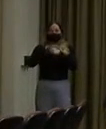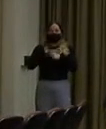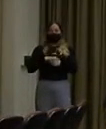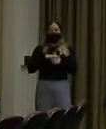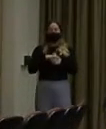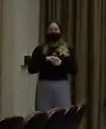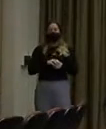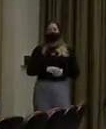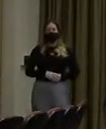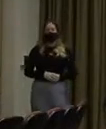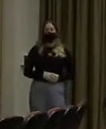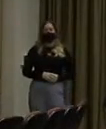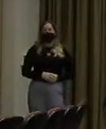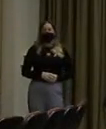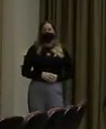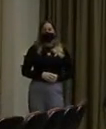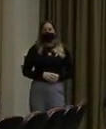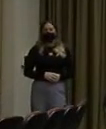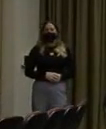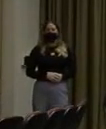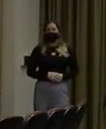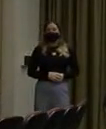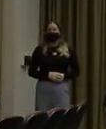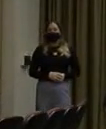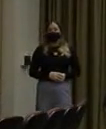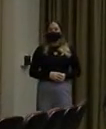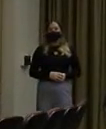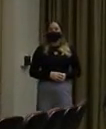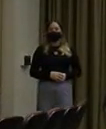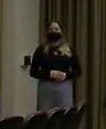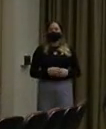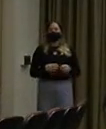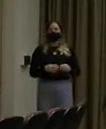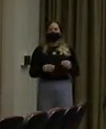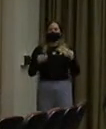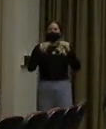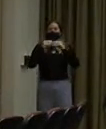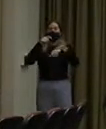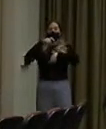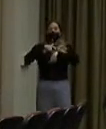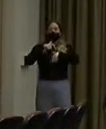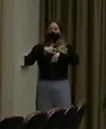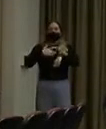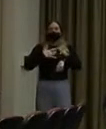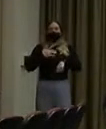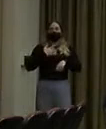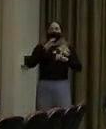empathy, and to give people more time so that they could have those